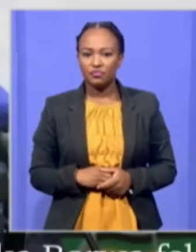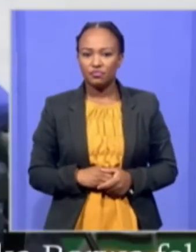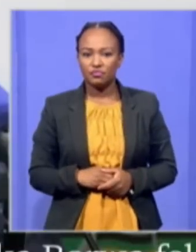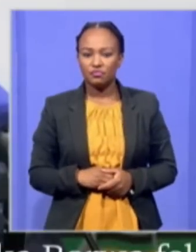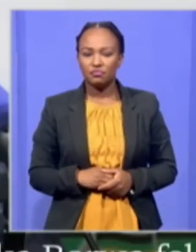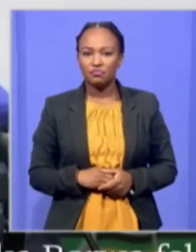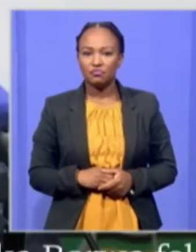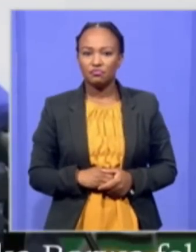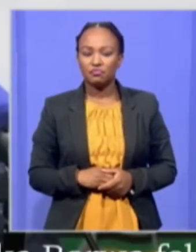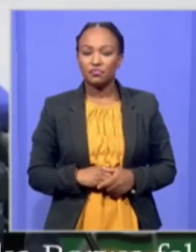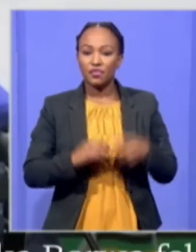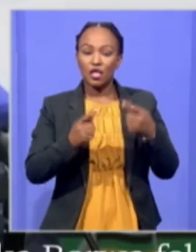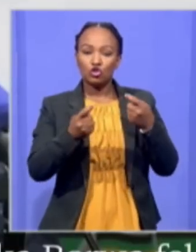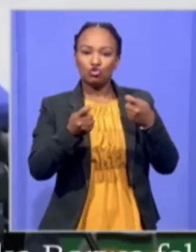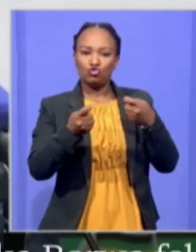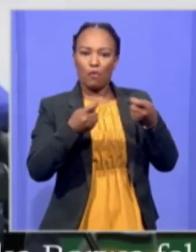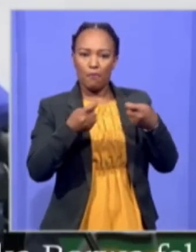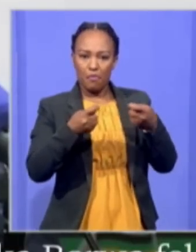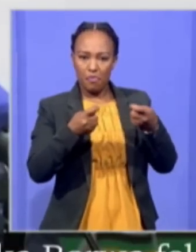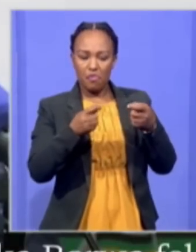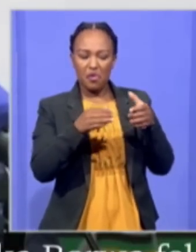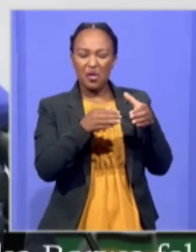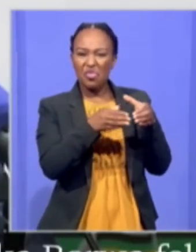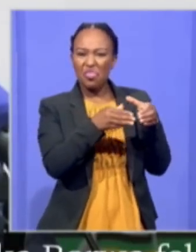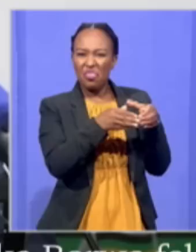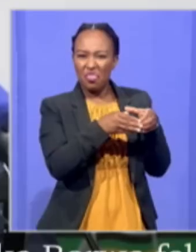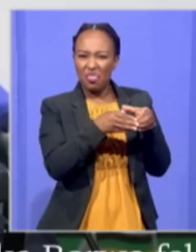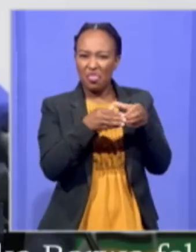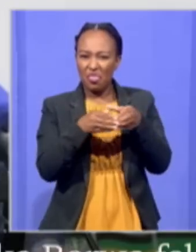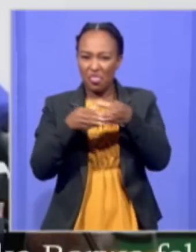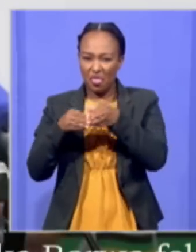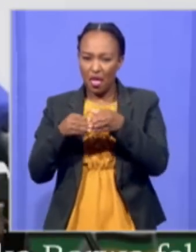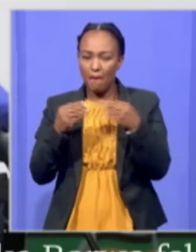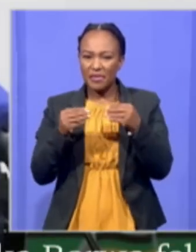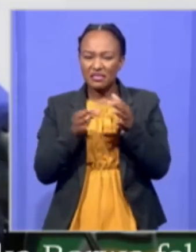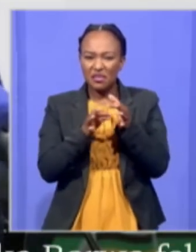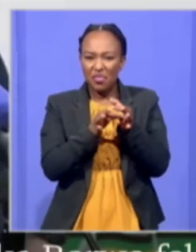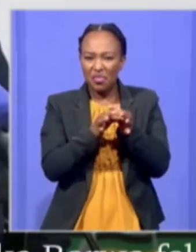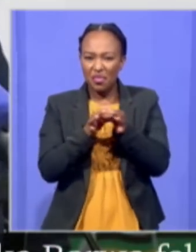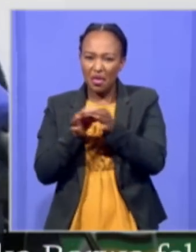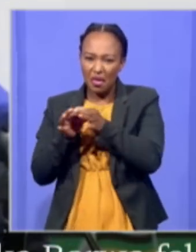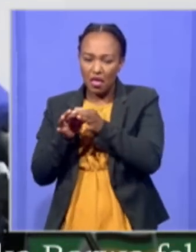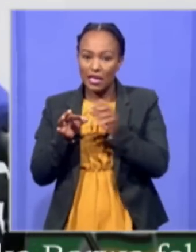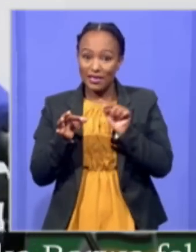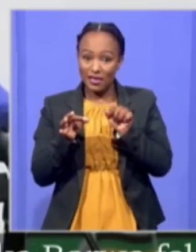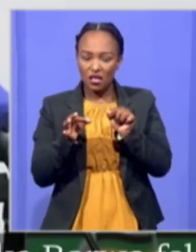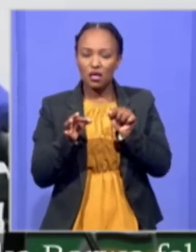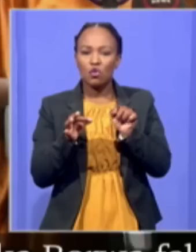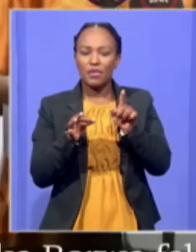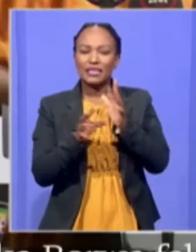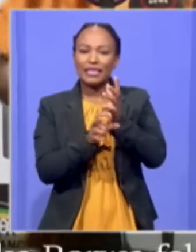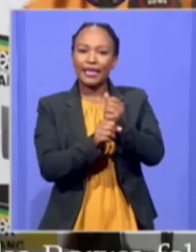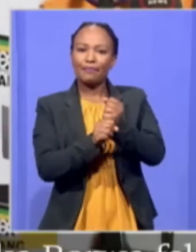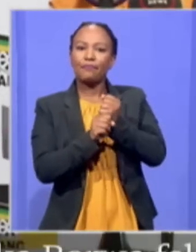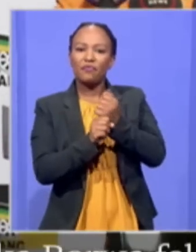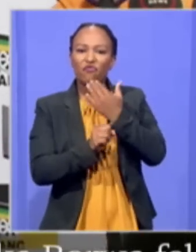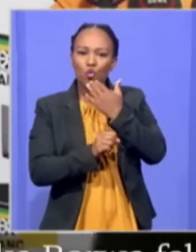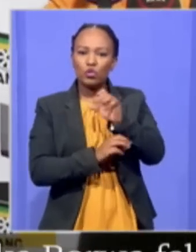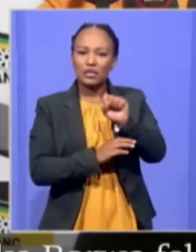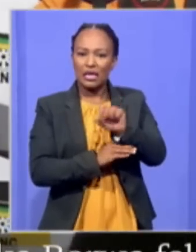Spaza shops and other small businesses must be preserved for South Africans.